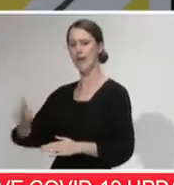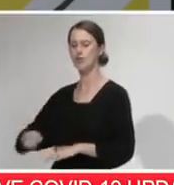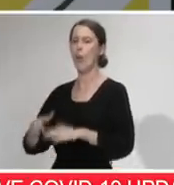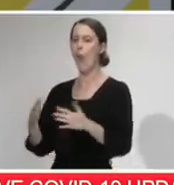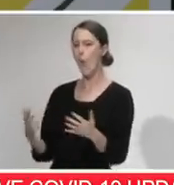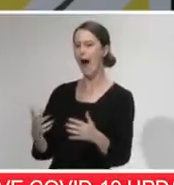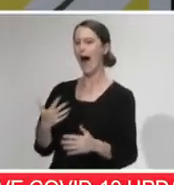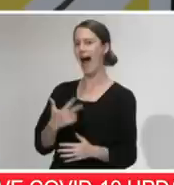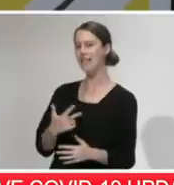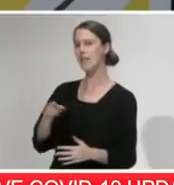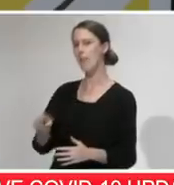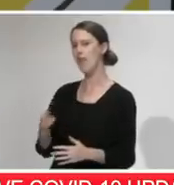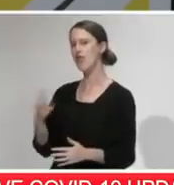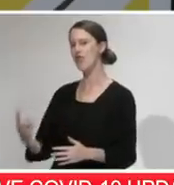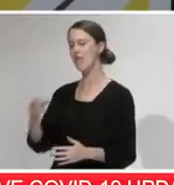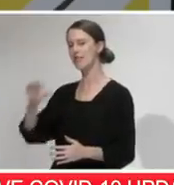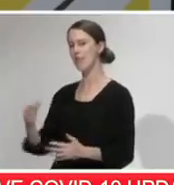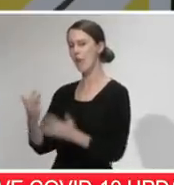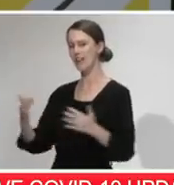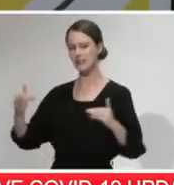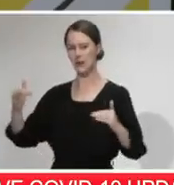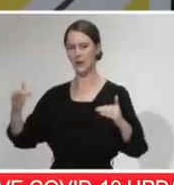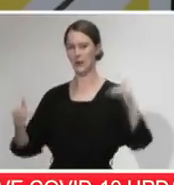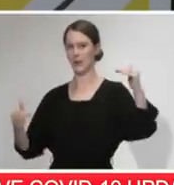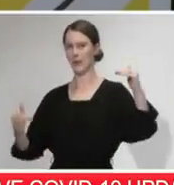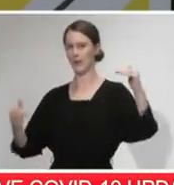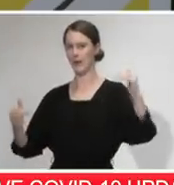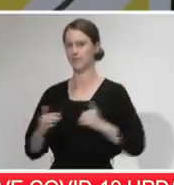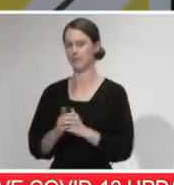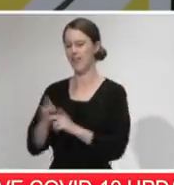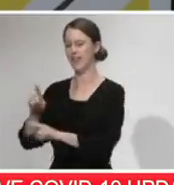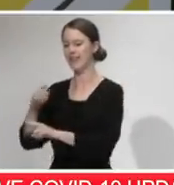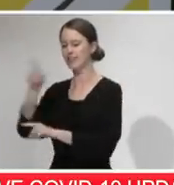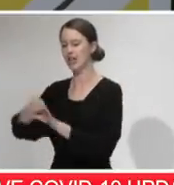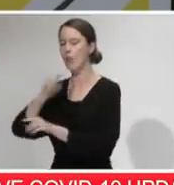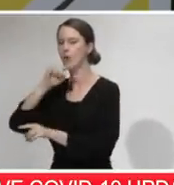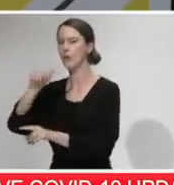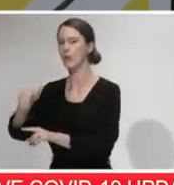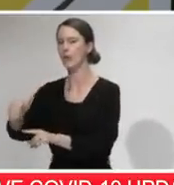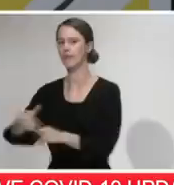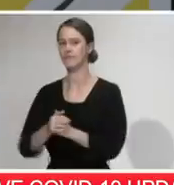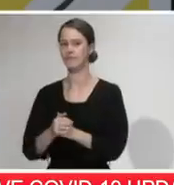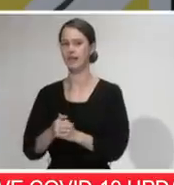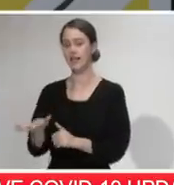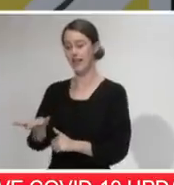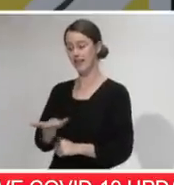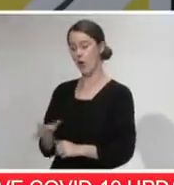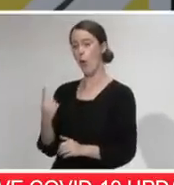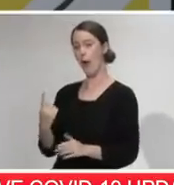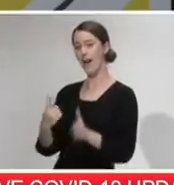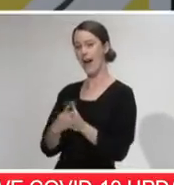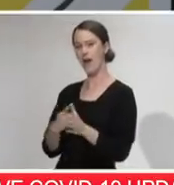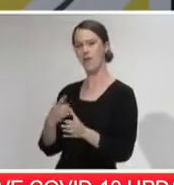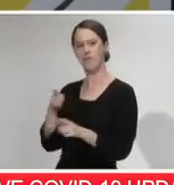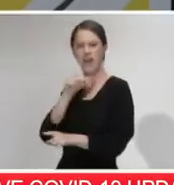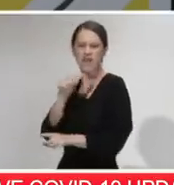8.3% in the current quarter before reducing to 5% next year. Importantly, in scenario 1A, with that